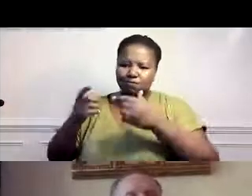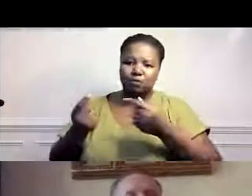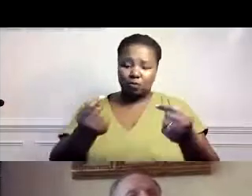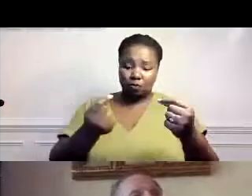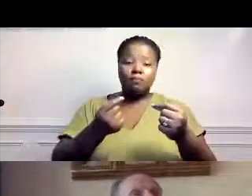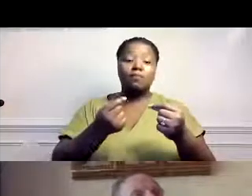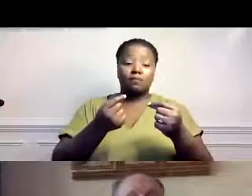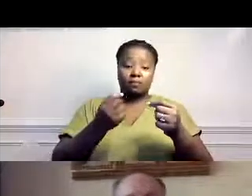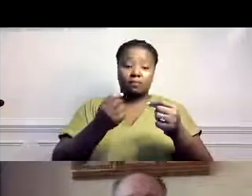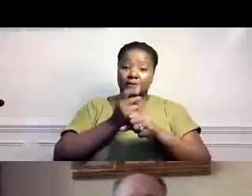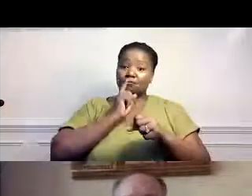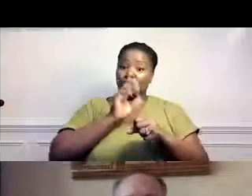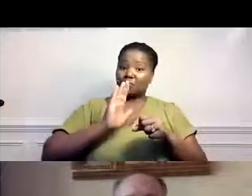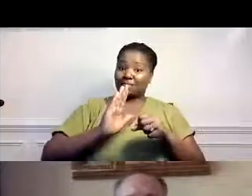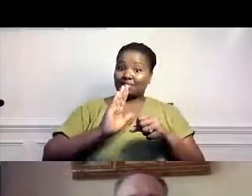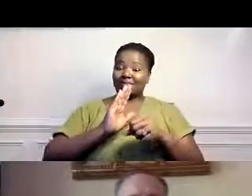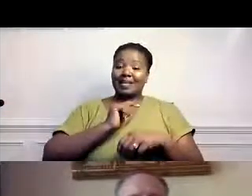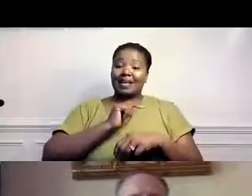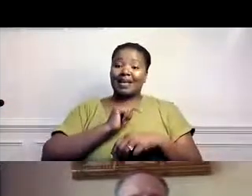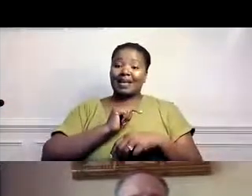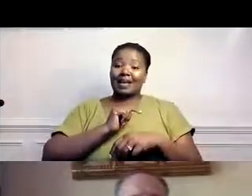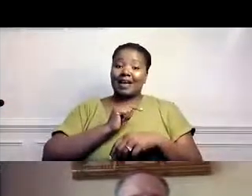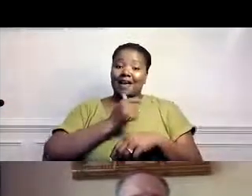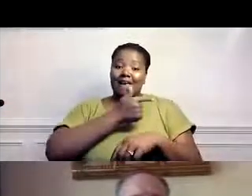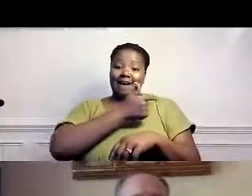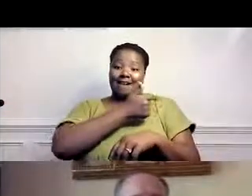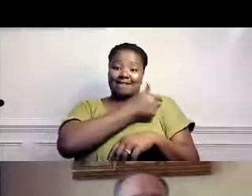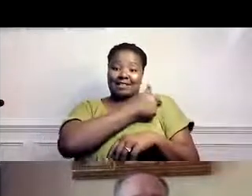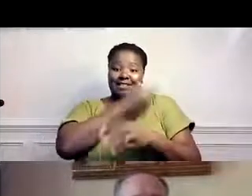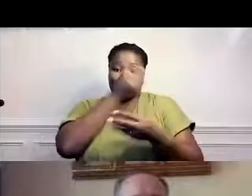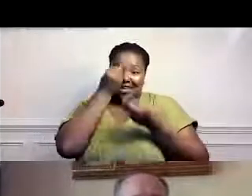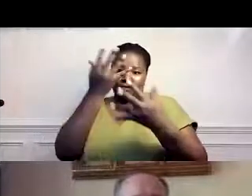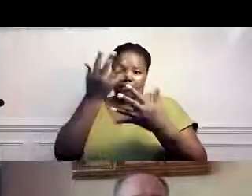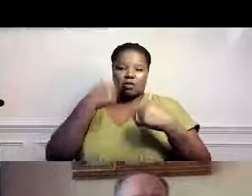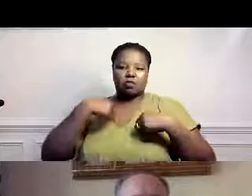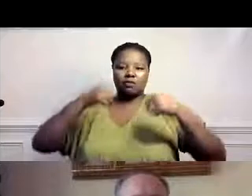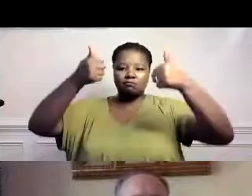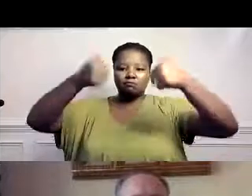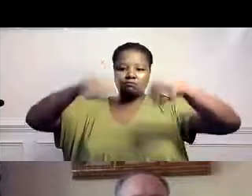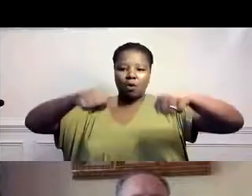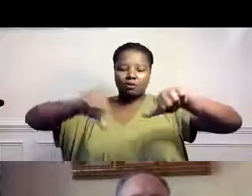data is posted daily on our dashboard. Next slide, please.